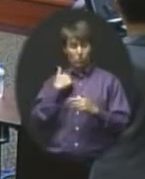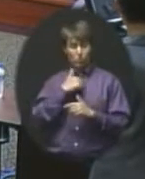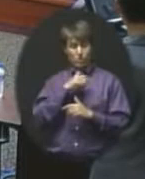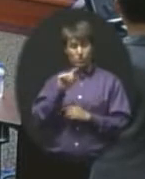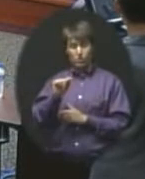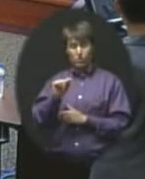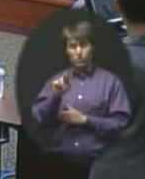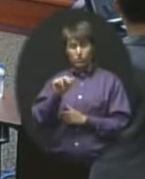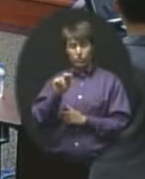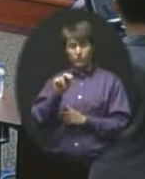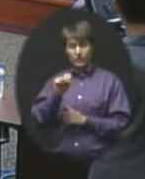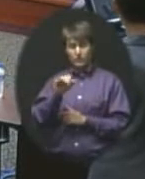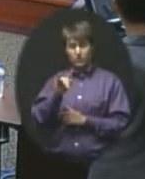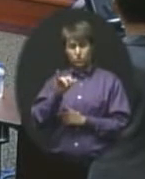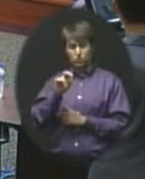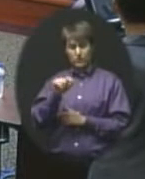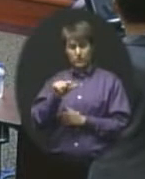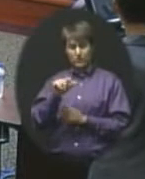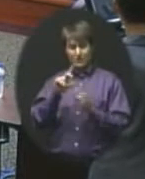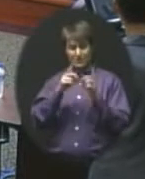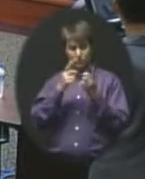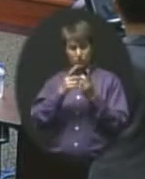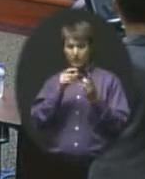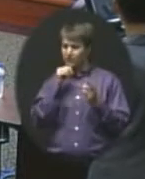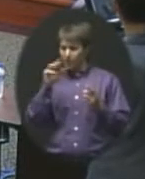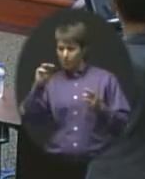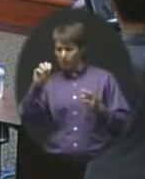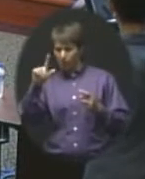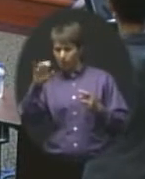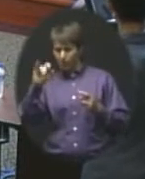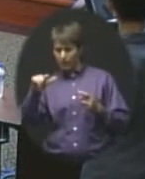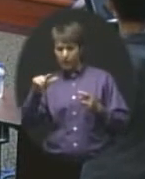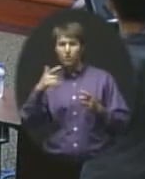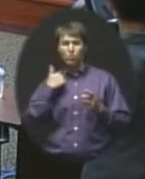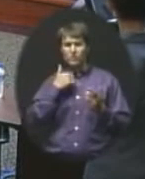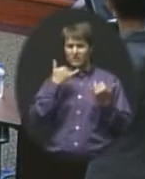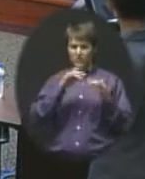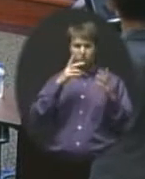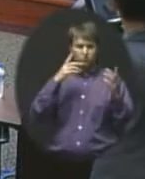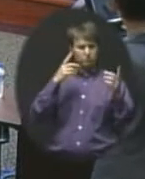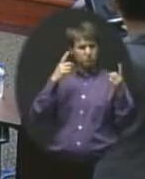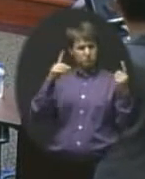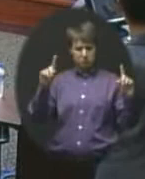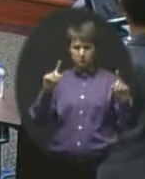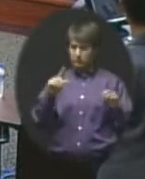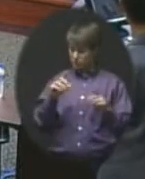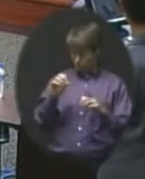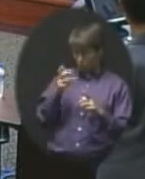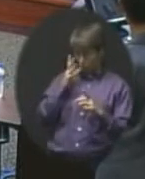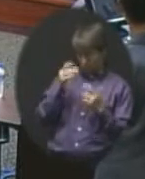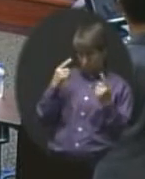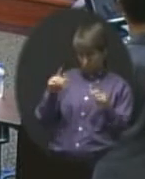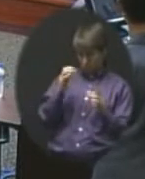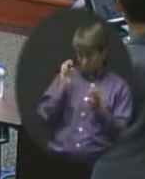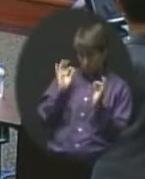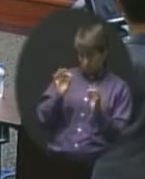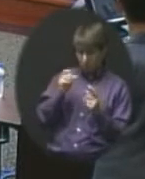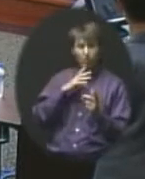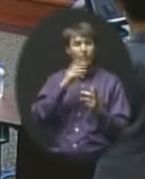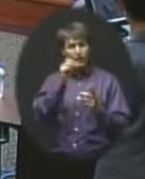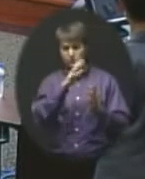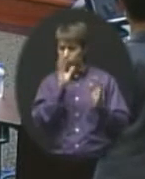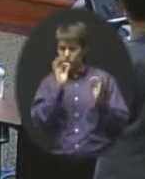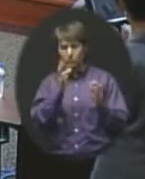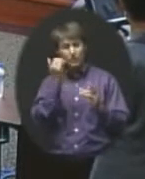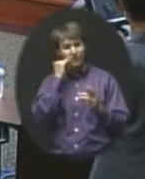transitioning district and not a modeling district, we still make it. So transitioning districts make it. It's a good thing. Okay. Yeah. Okay. As long